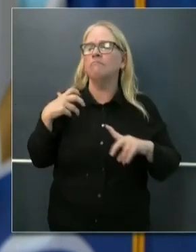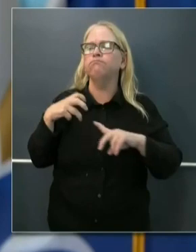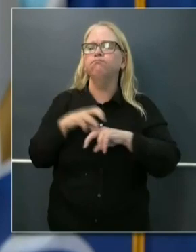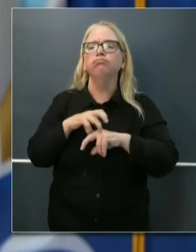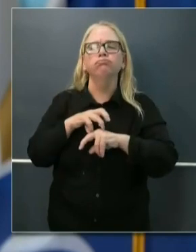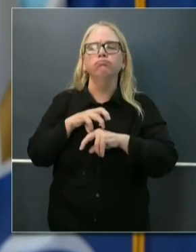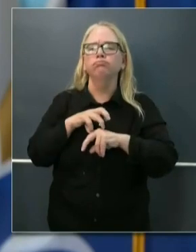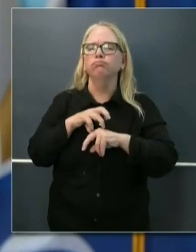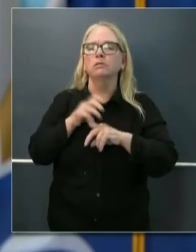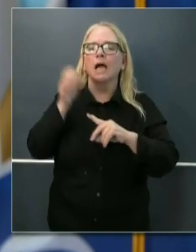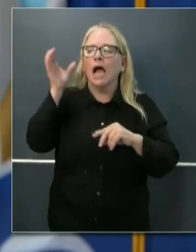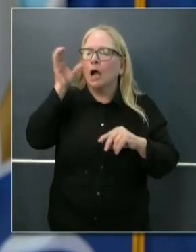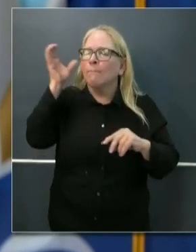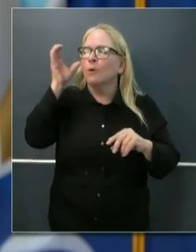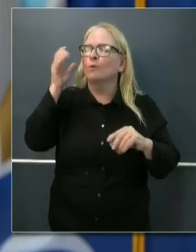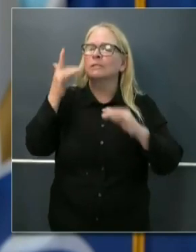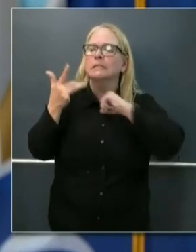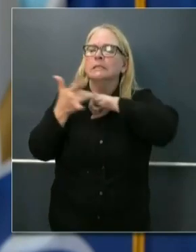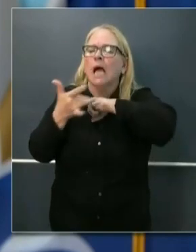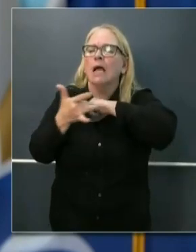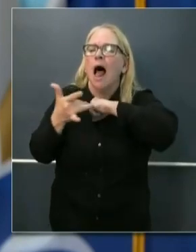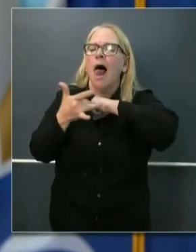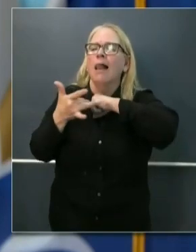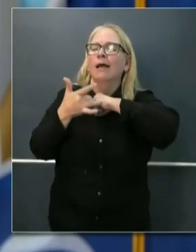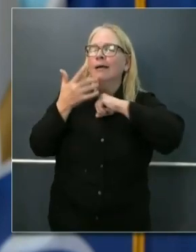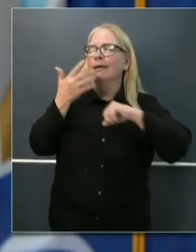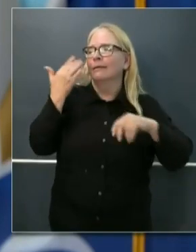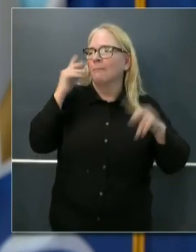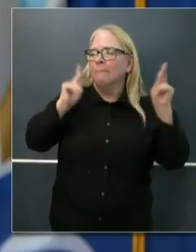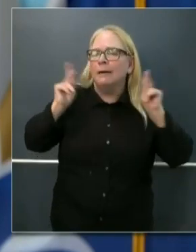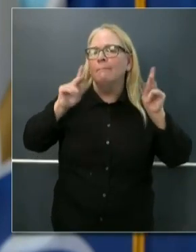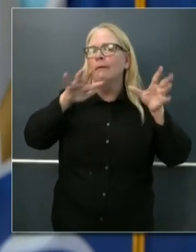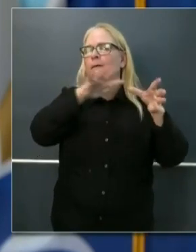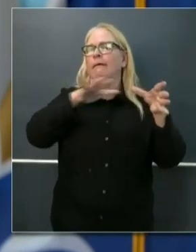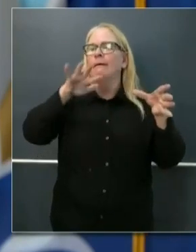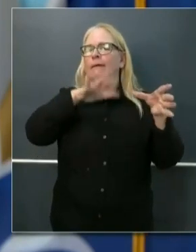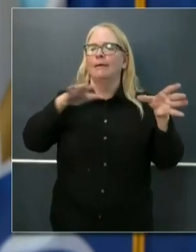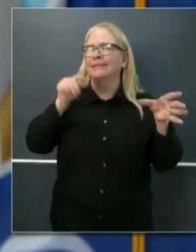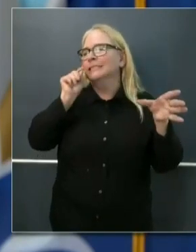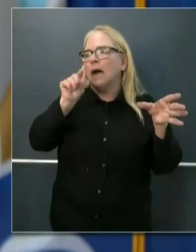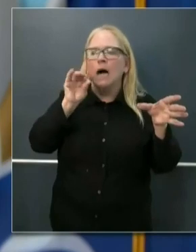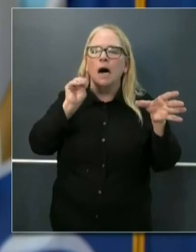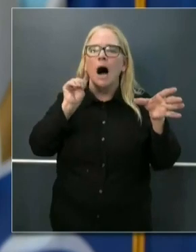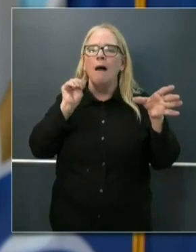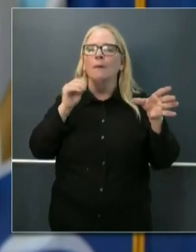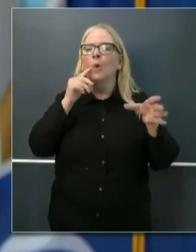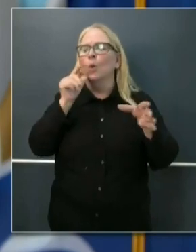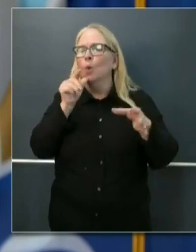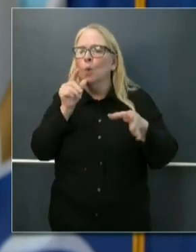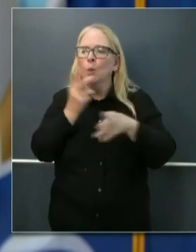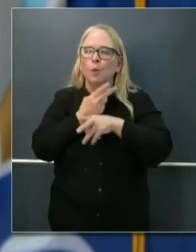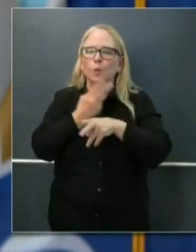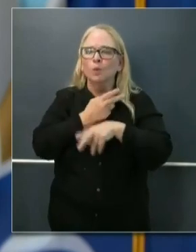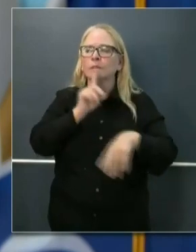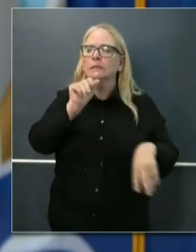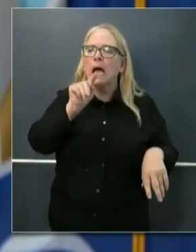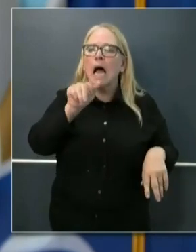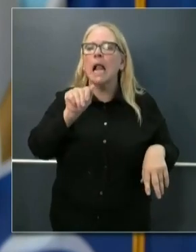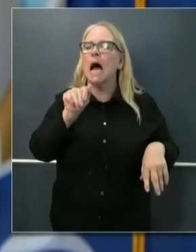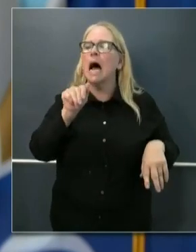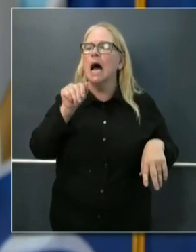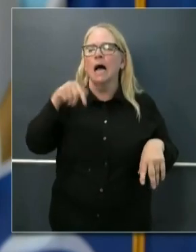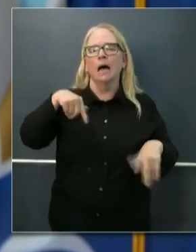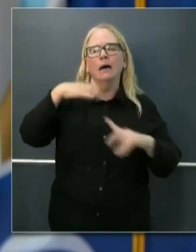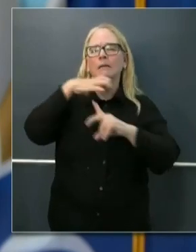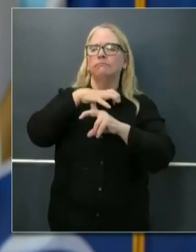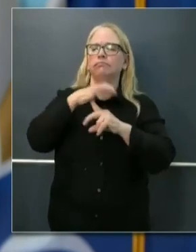we also have so many folks mashing things up, using open data, using proprietary data, putting up apps,